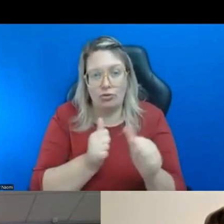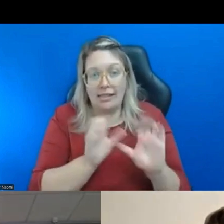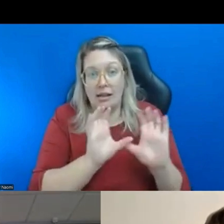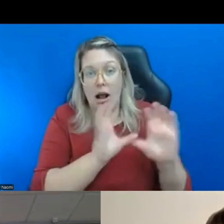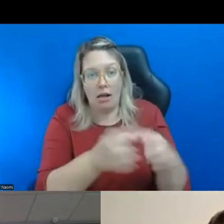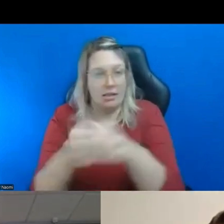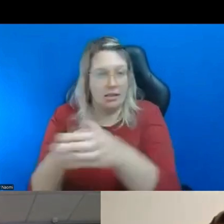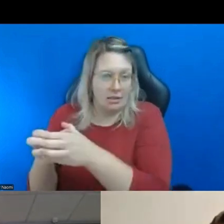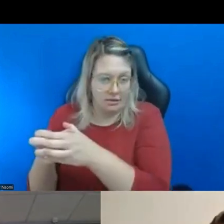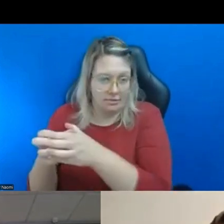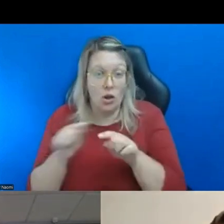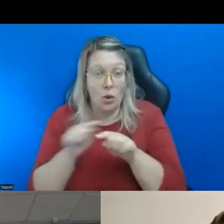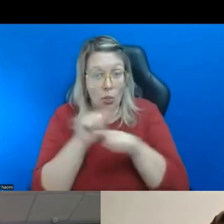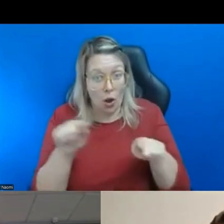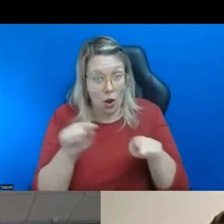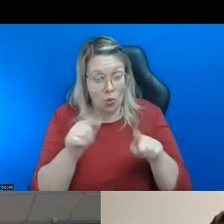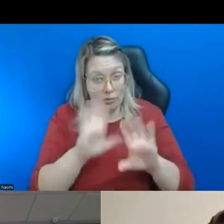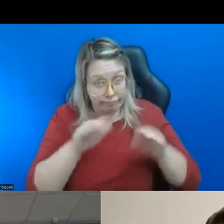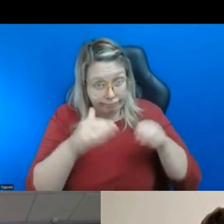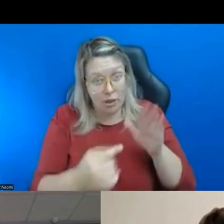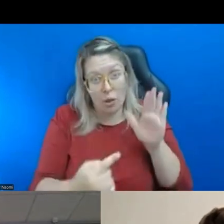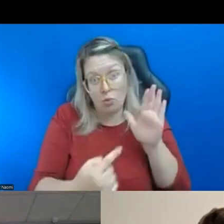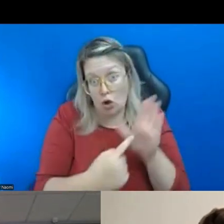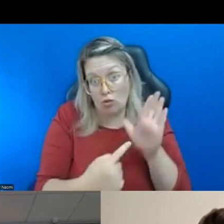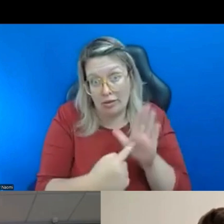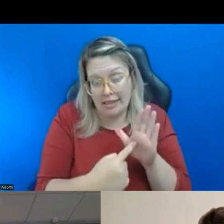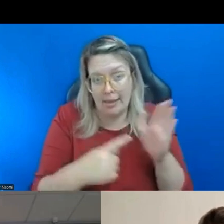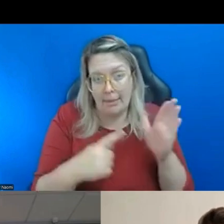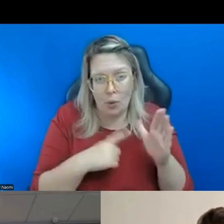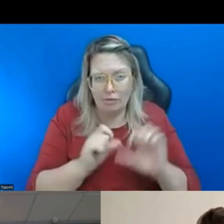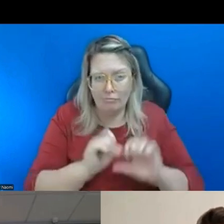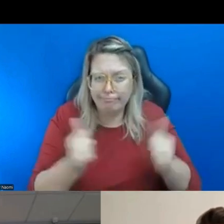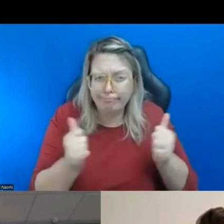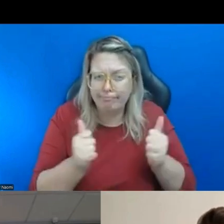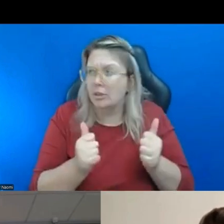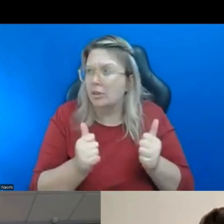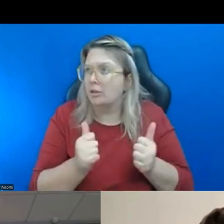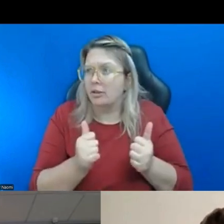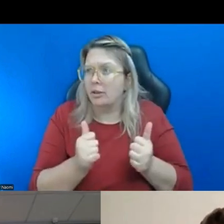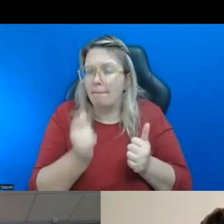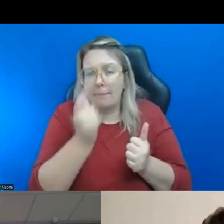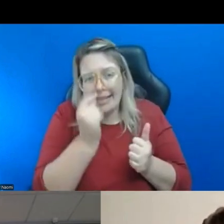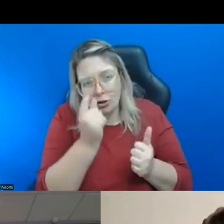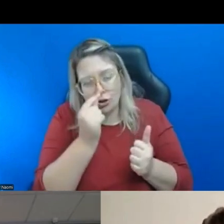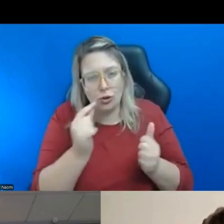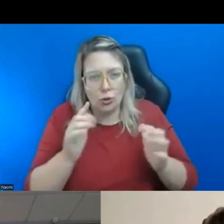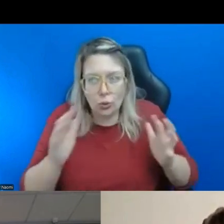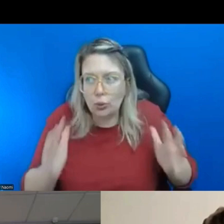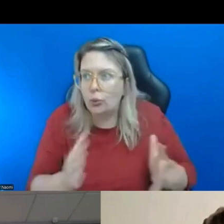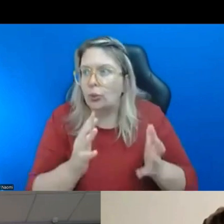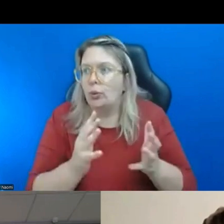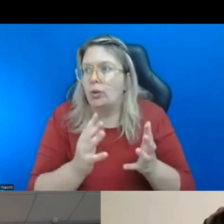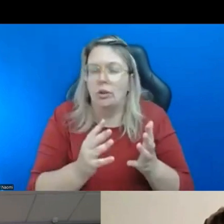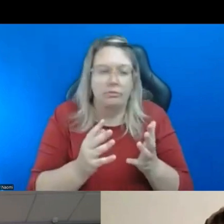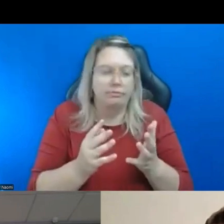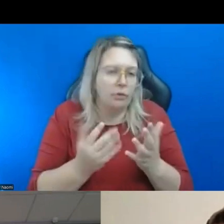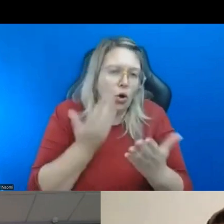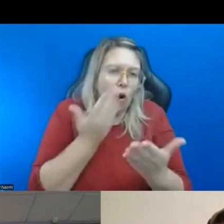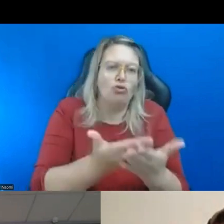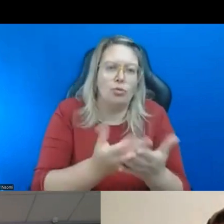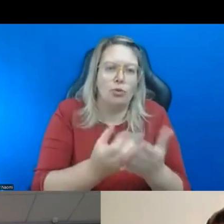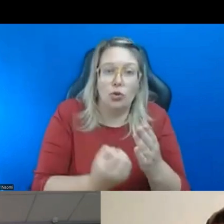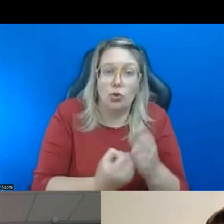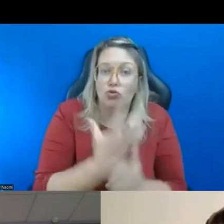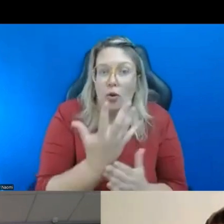been prioritised because they have the greatest potential to contribute to growth within the creative industry. So therefore, government has said these are the